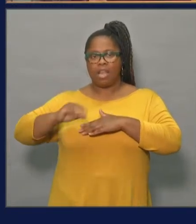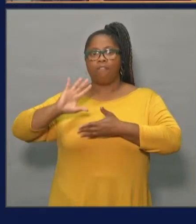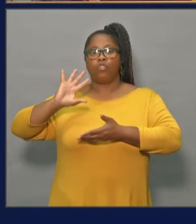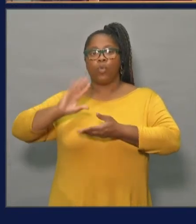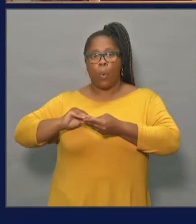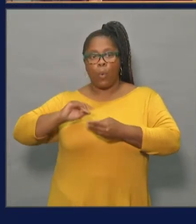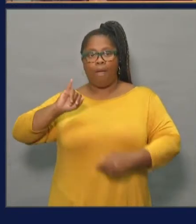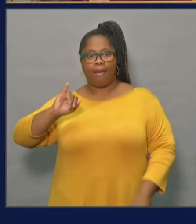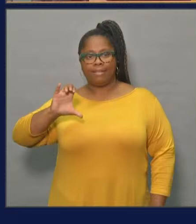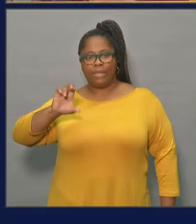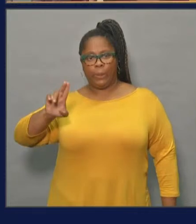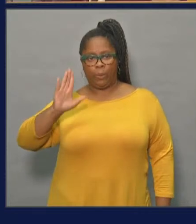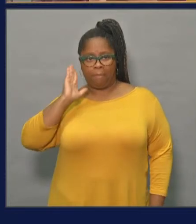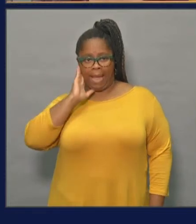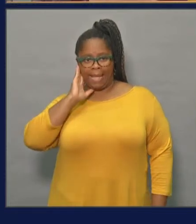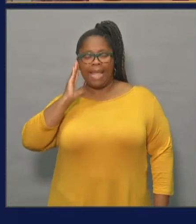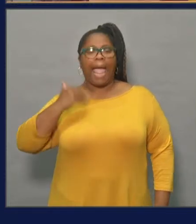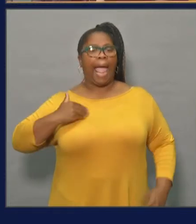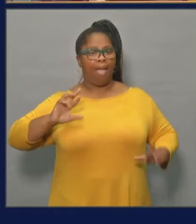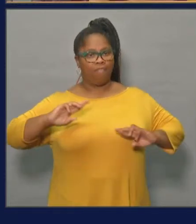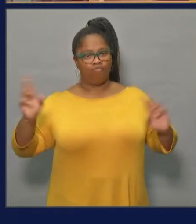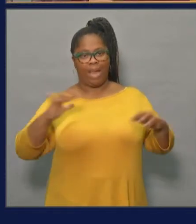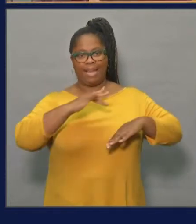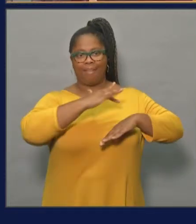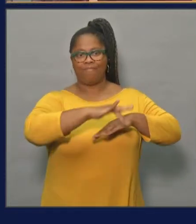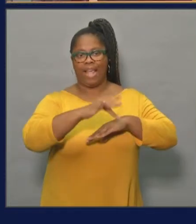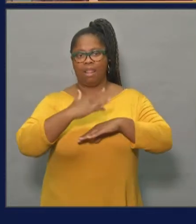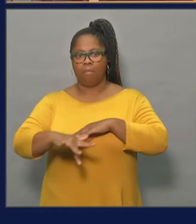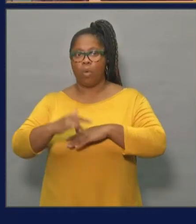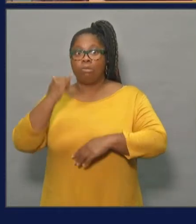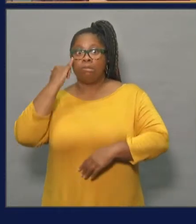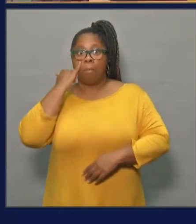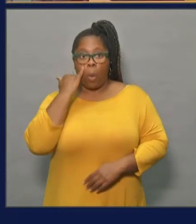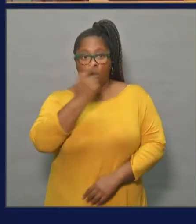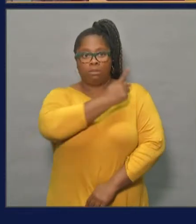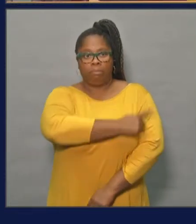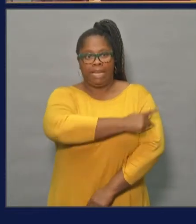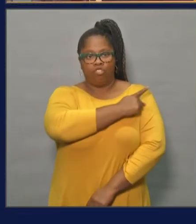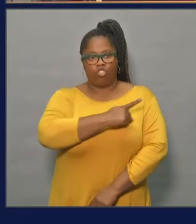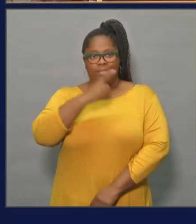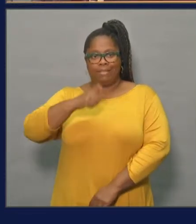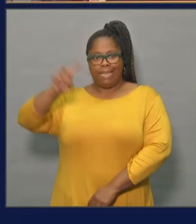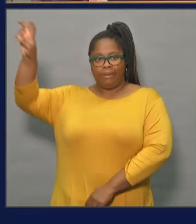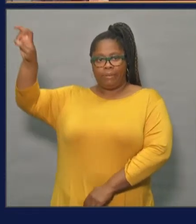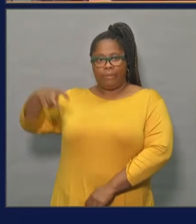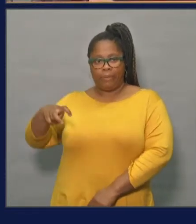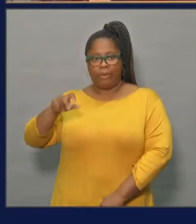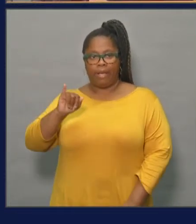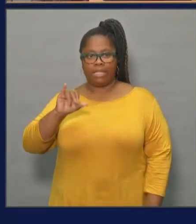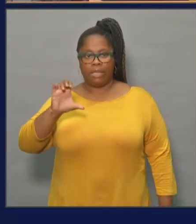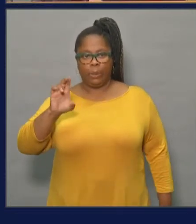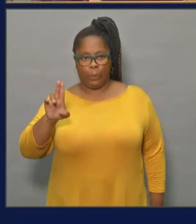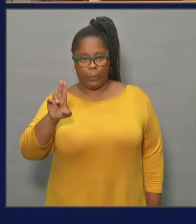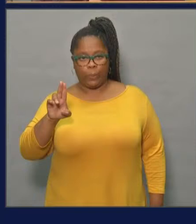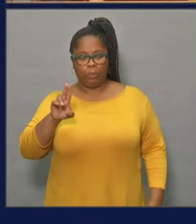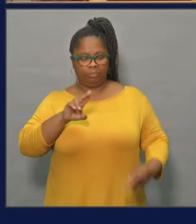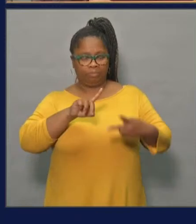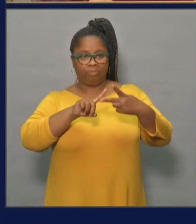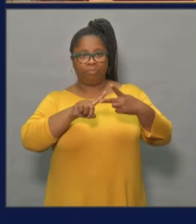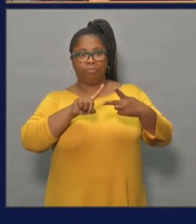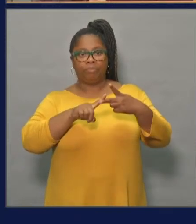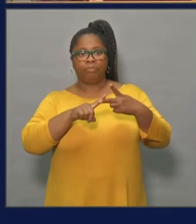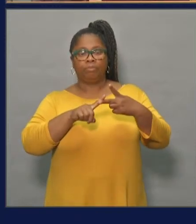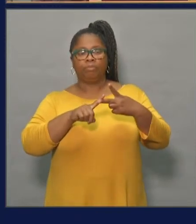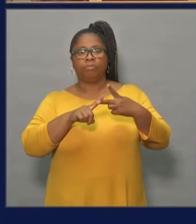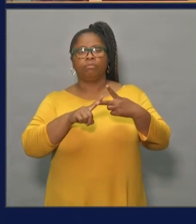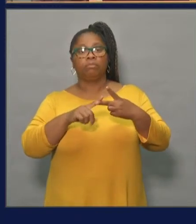are available should patients need to be transferred into the ICU. We also will look at the availability